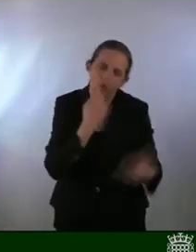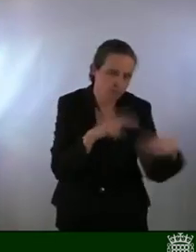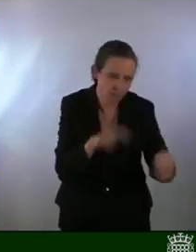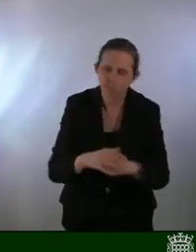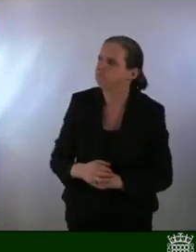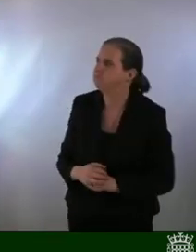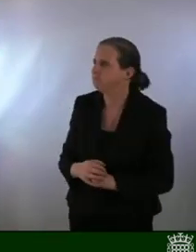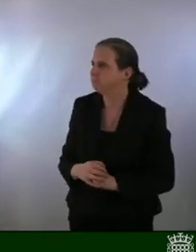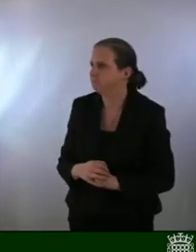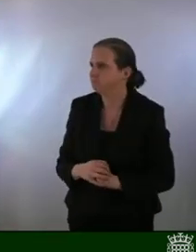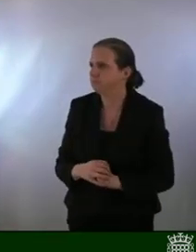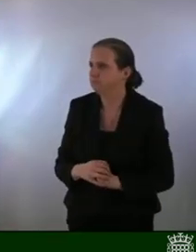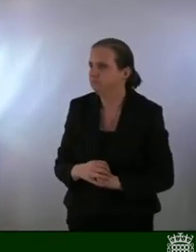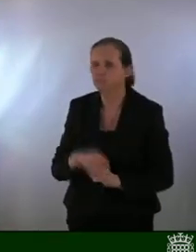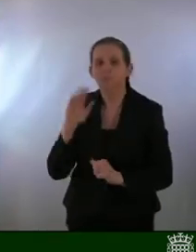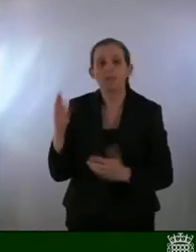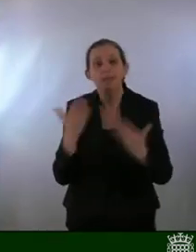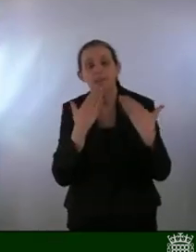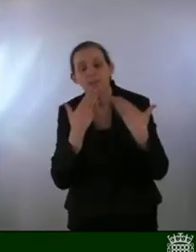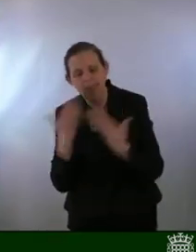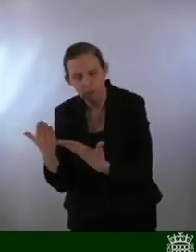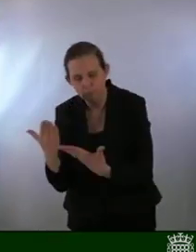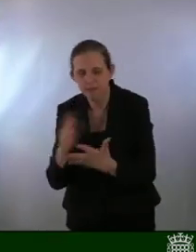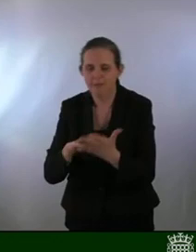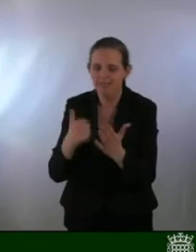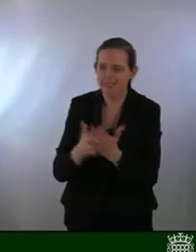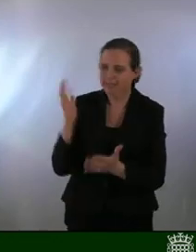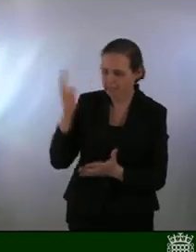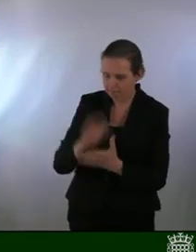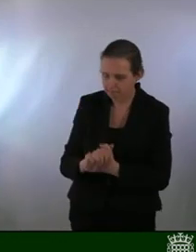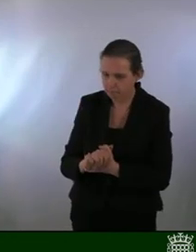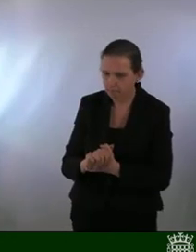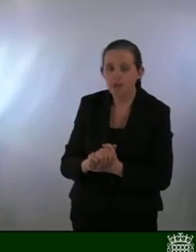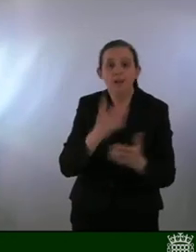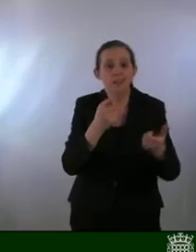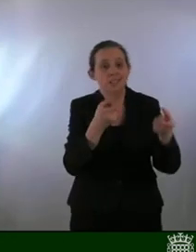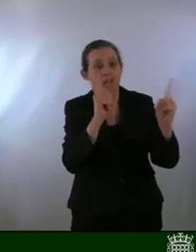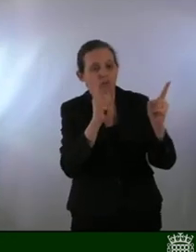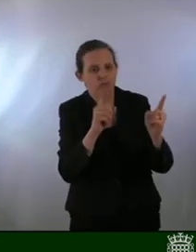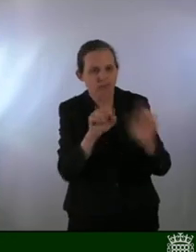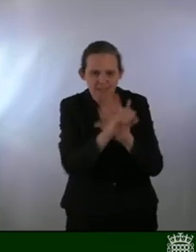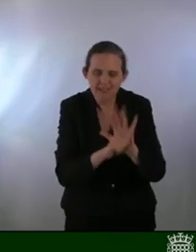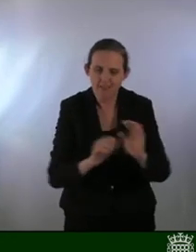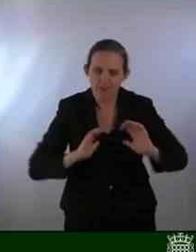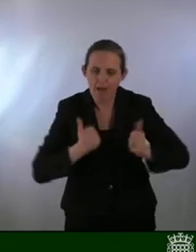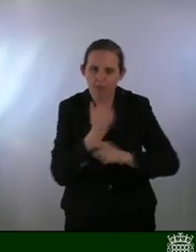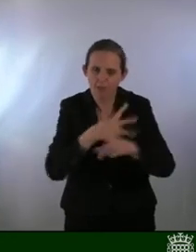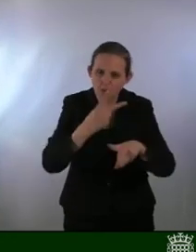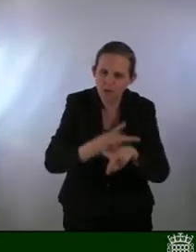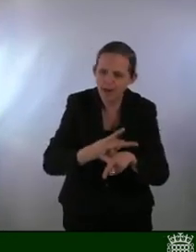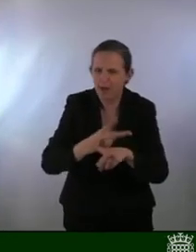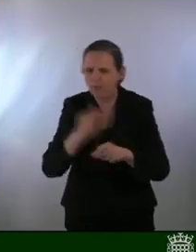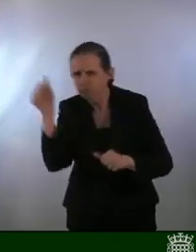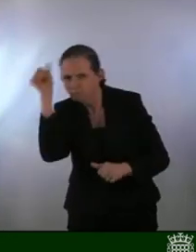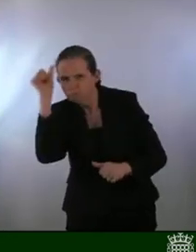much, Mr. Speaker. The Secretary of State will be aware of the concern as to why the UK Government's approach had been such